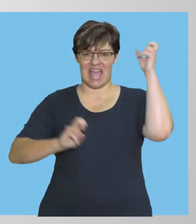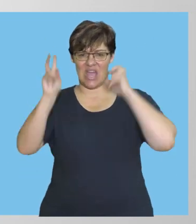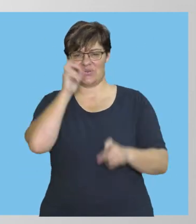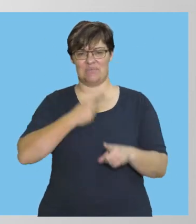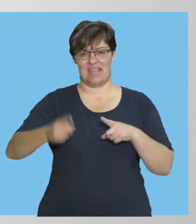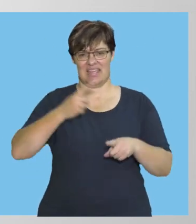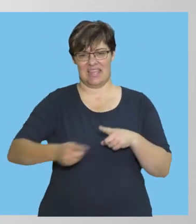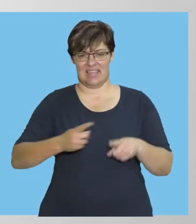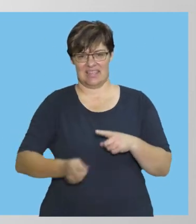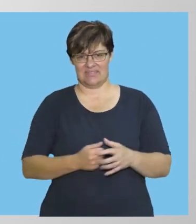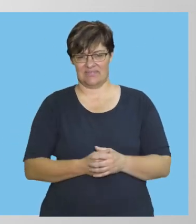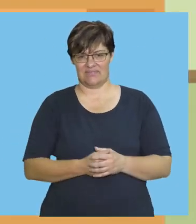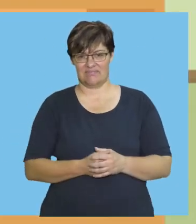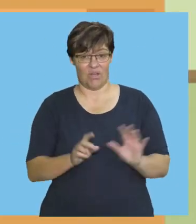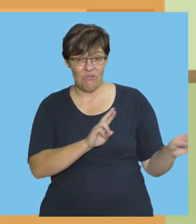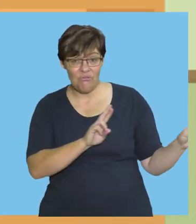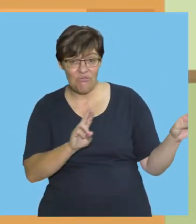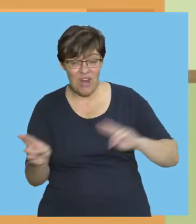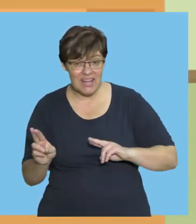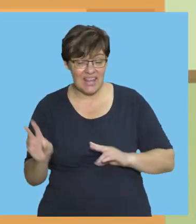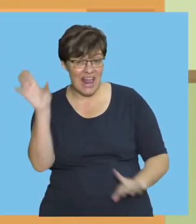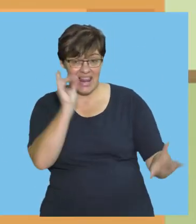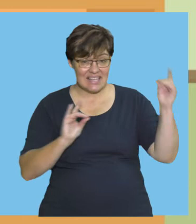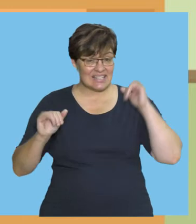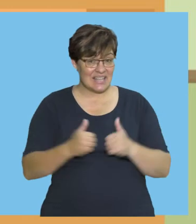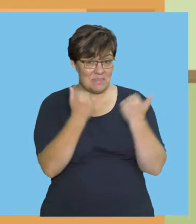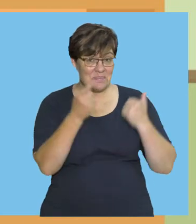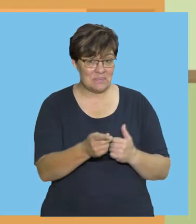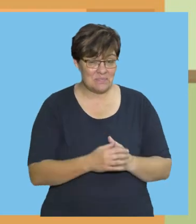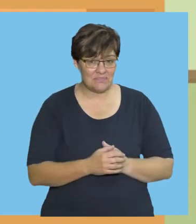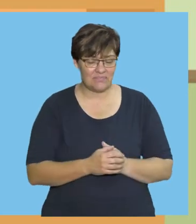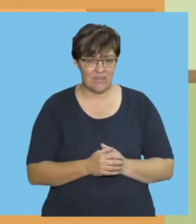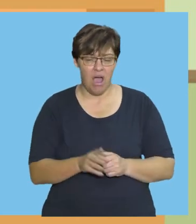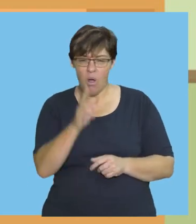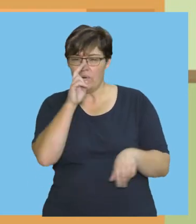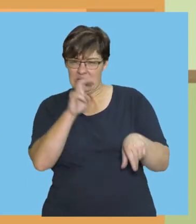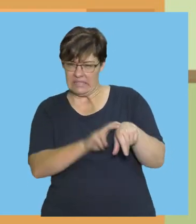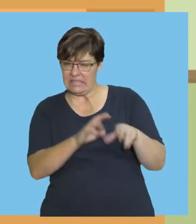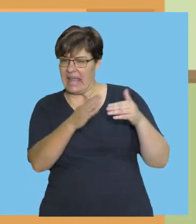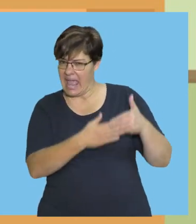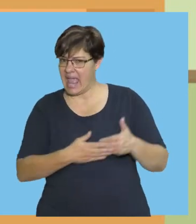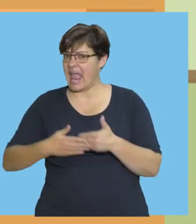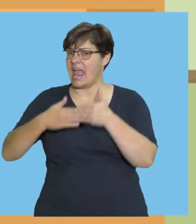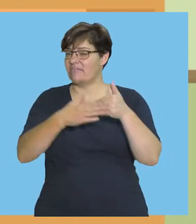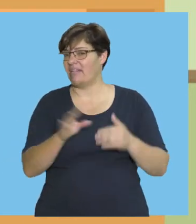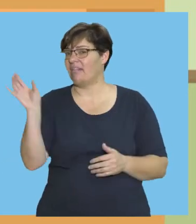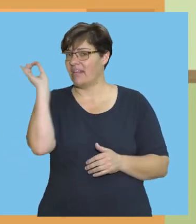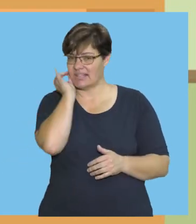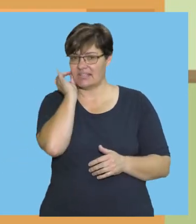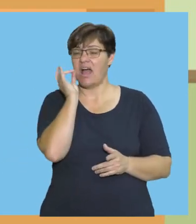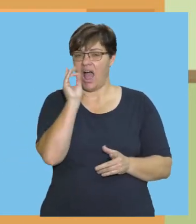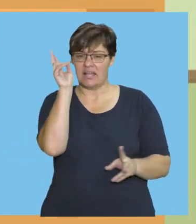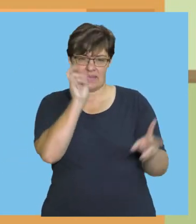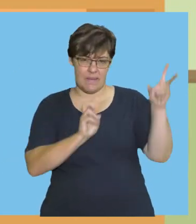Sound play. Are you ready for a listening game? You need to listen very carefully to all